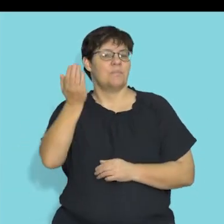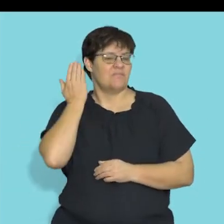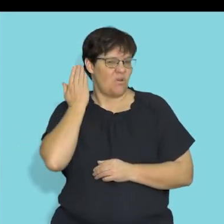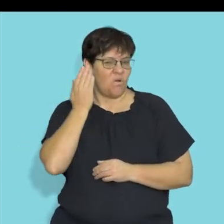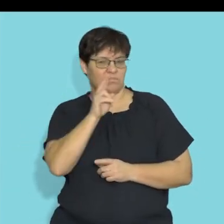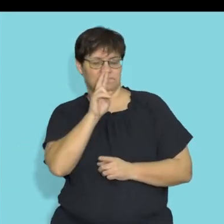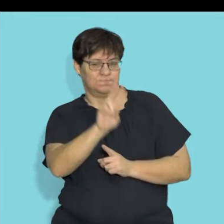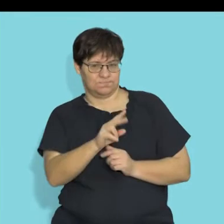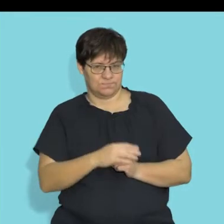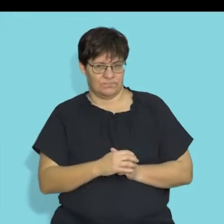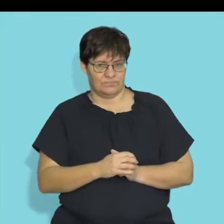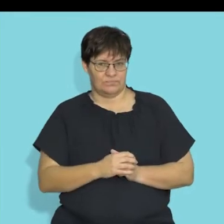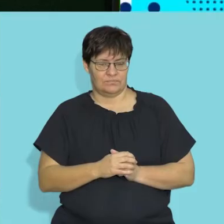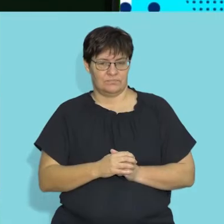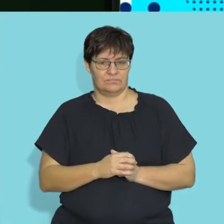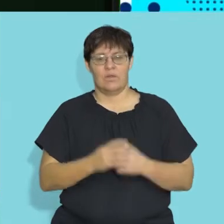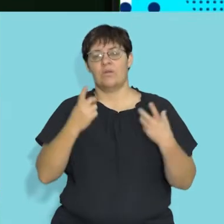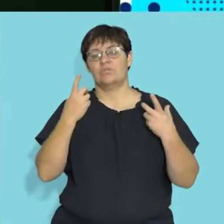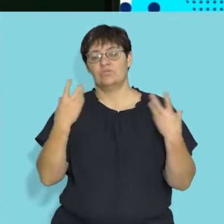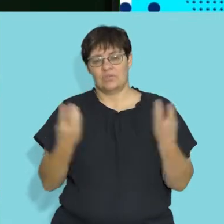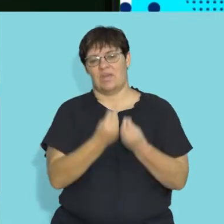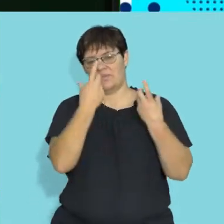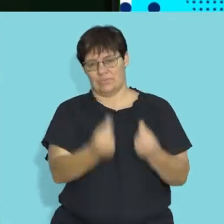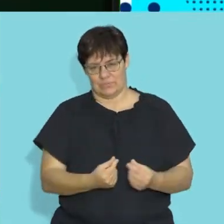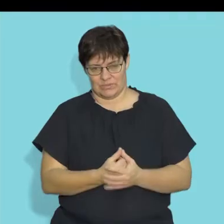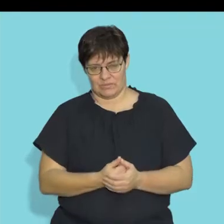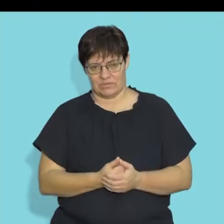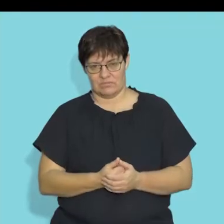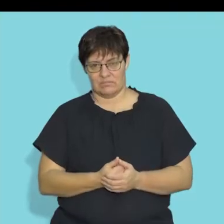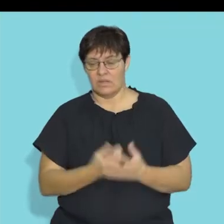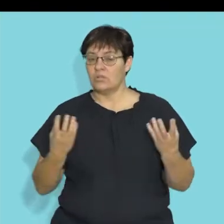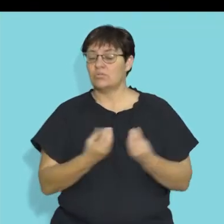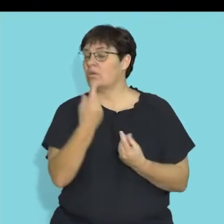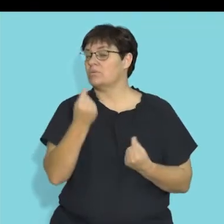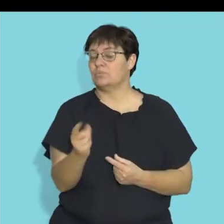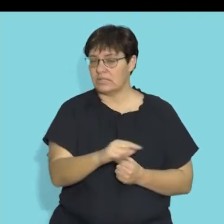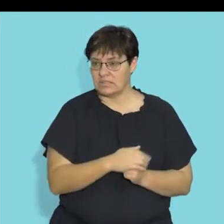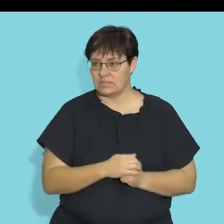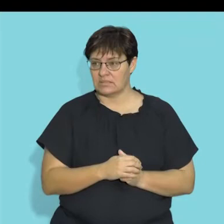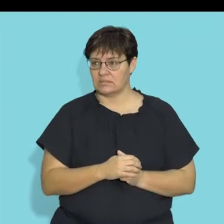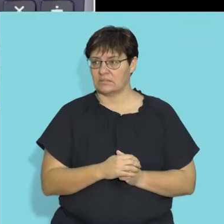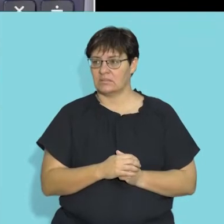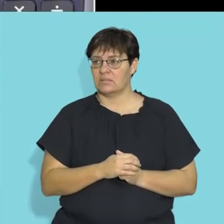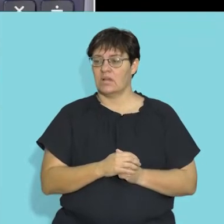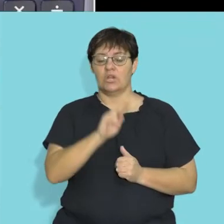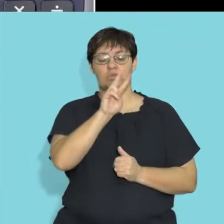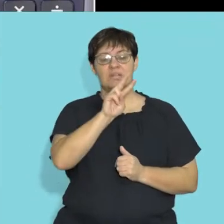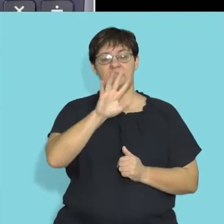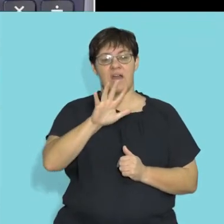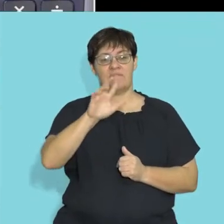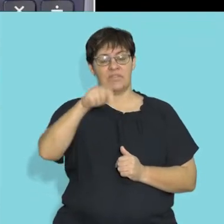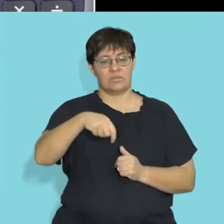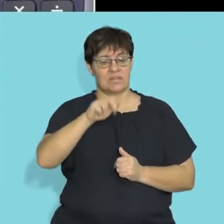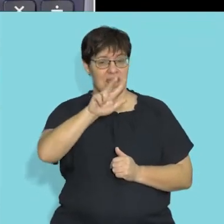we alluded to in the previous segment. But anyway, let's do this together, right? What do we do? Step number one, take your